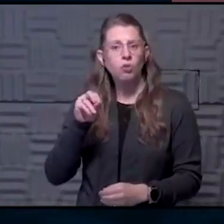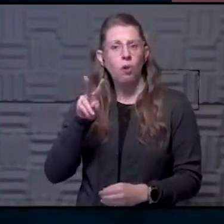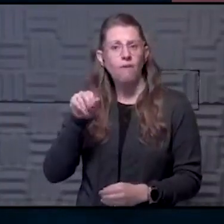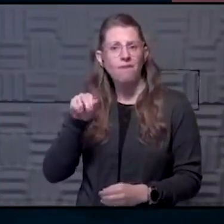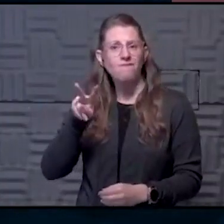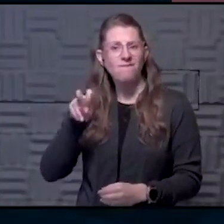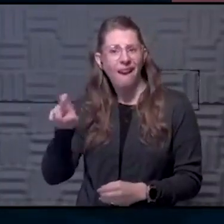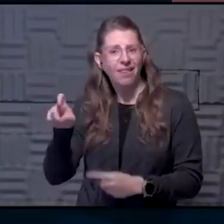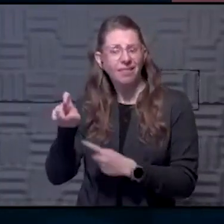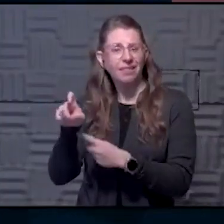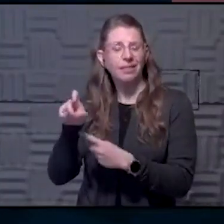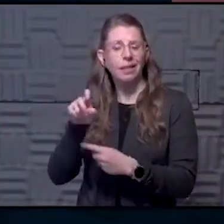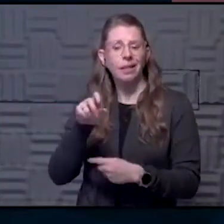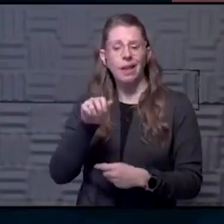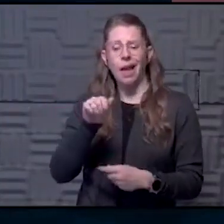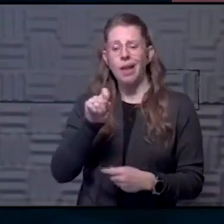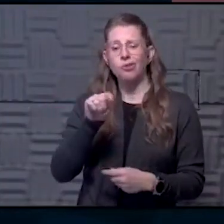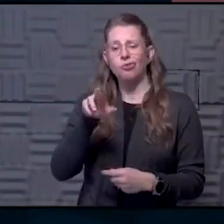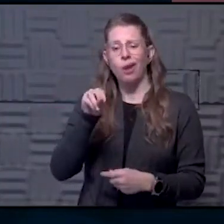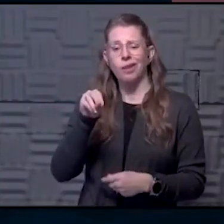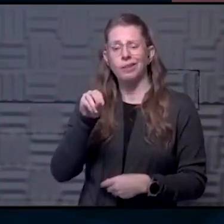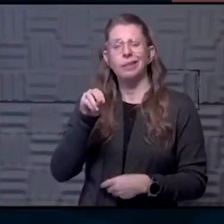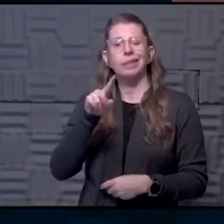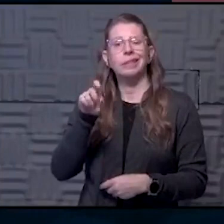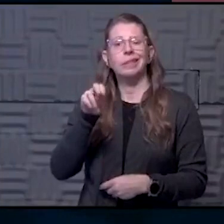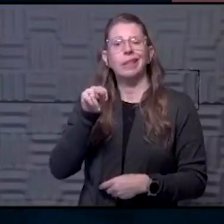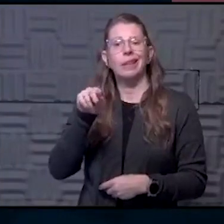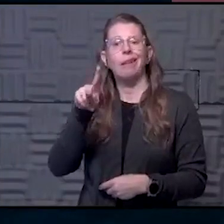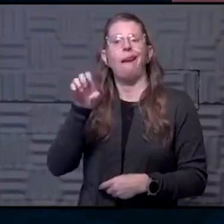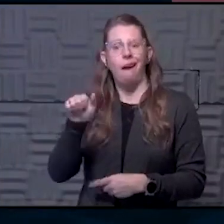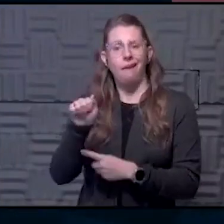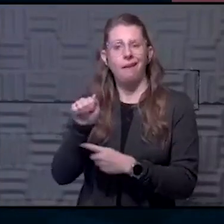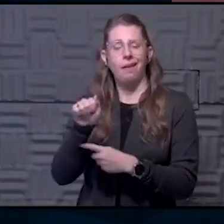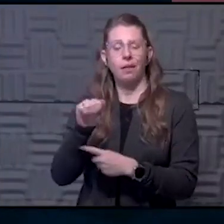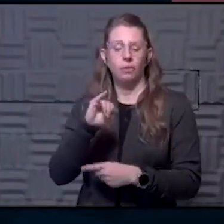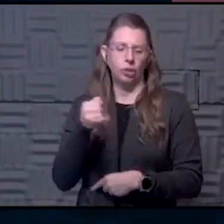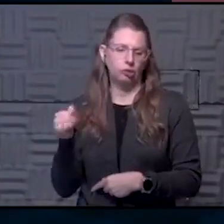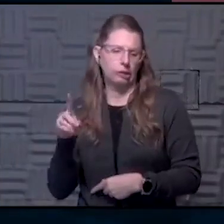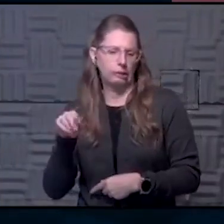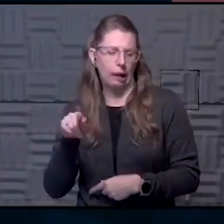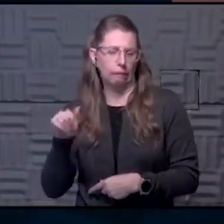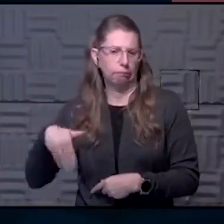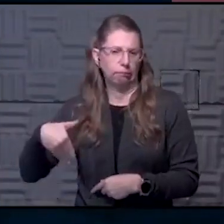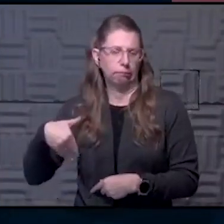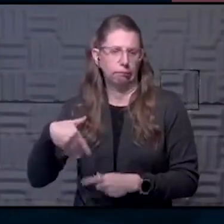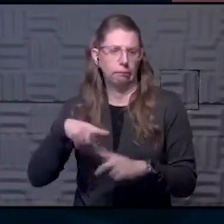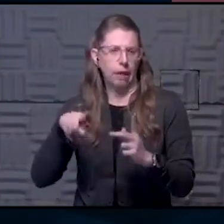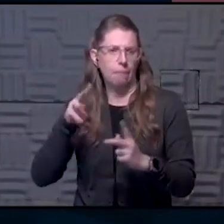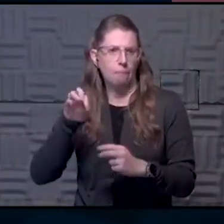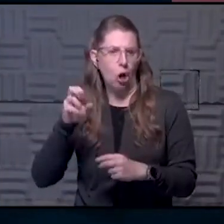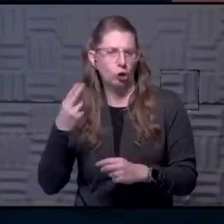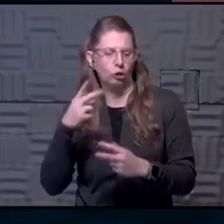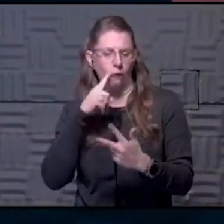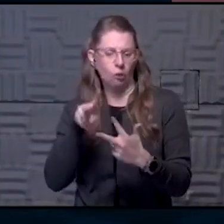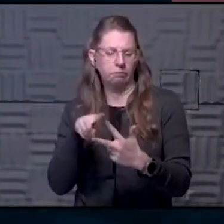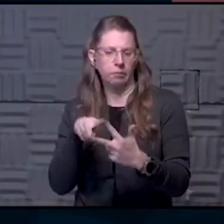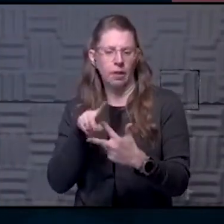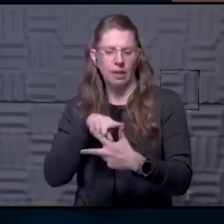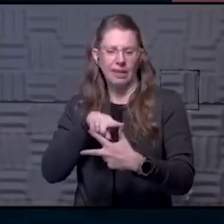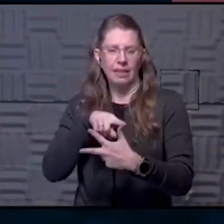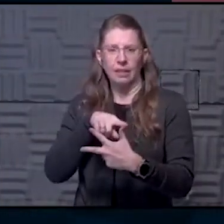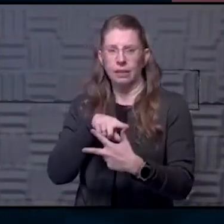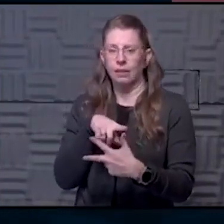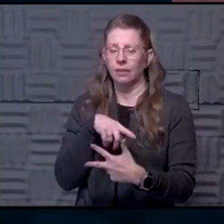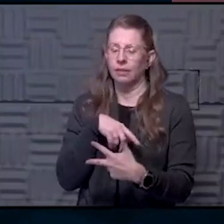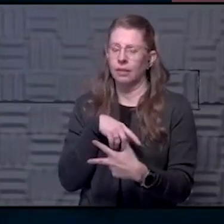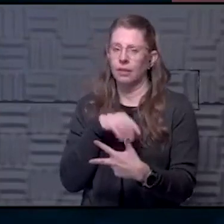going to boost supply. AstraZeneca data ought to come out in March. And obviously the J&J data hasn't come out yet, but I don't think they would have put that press release out